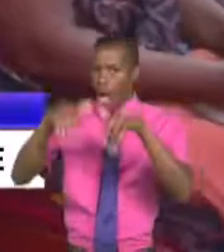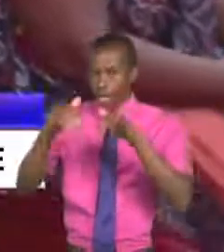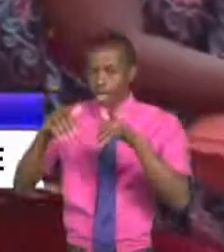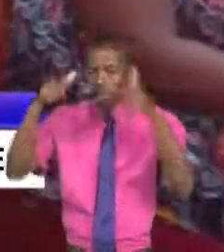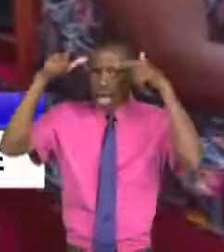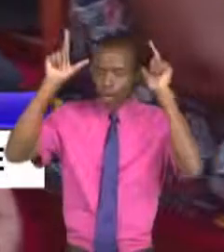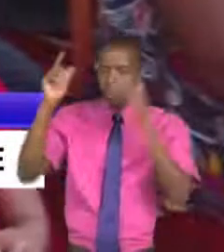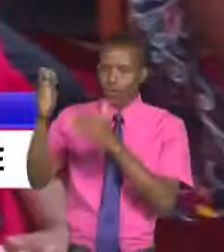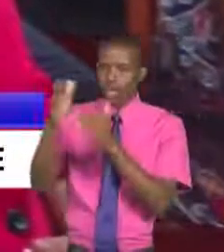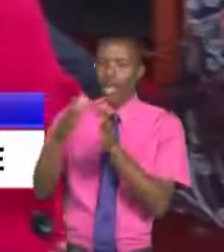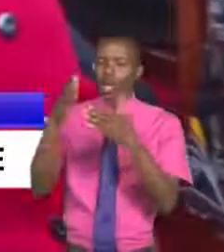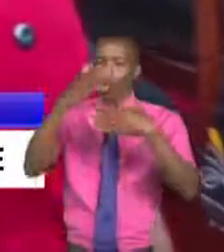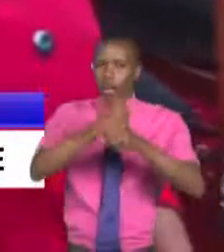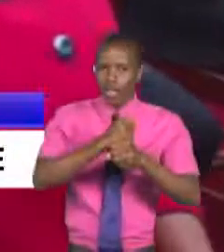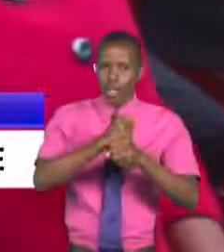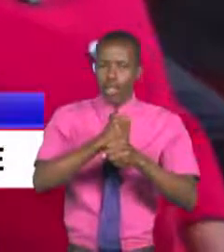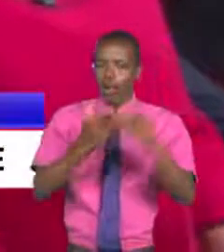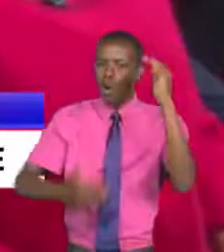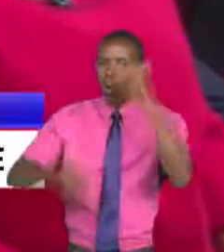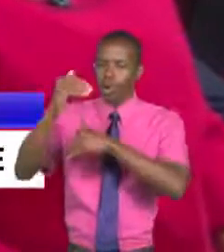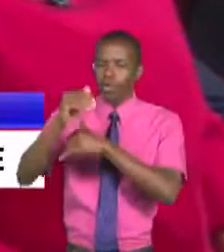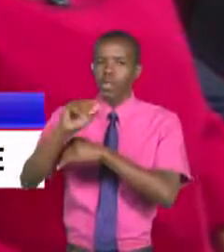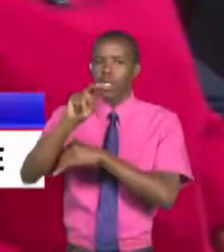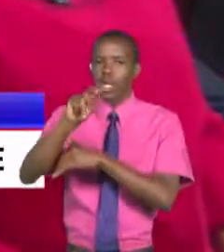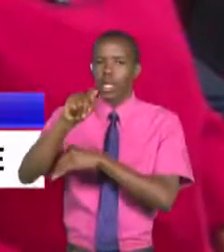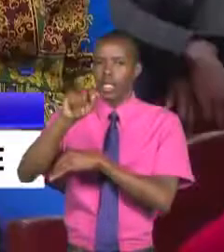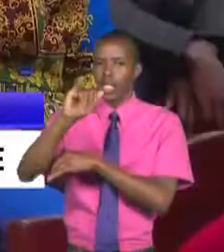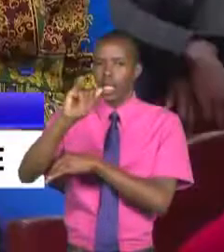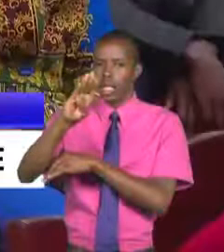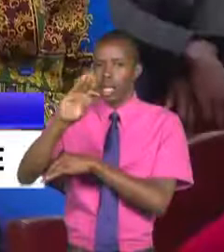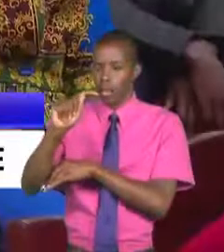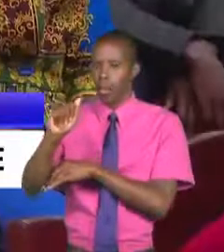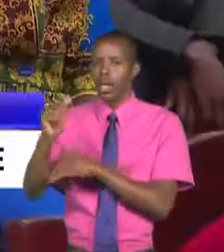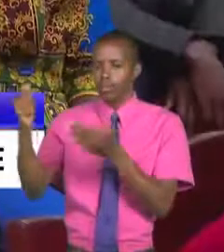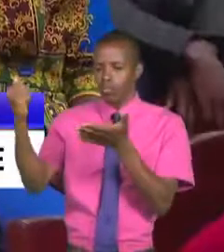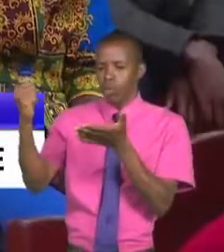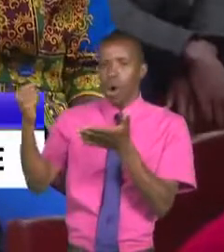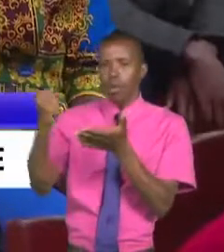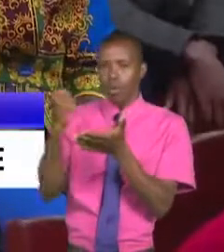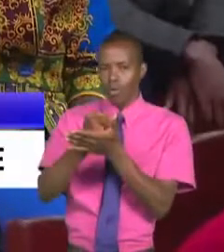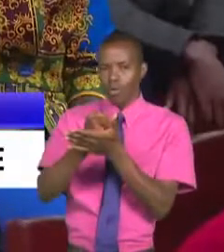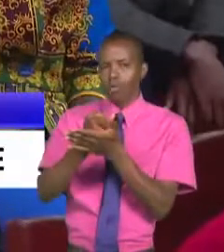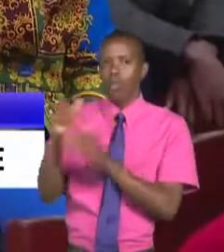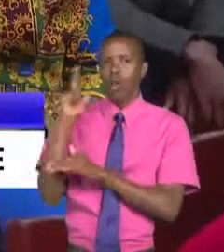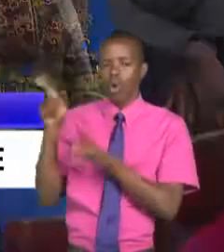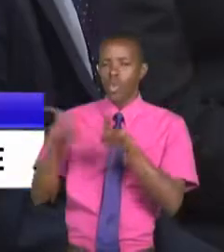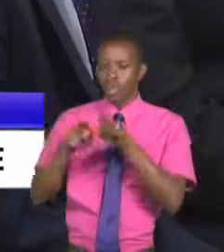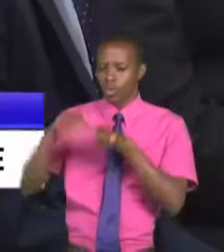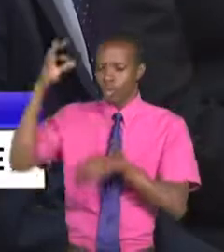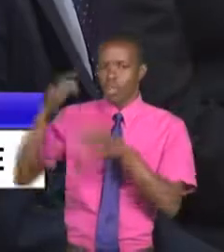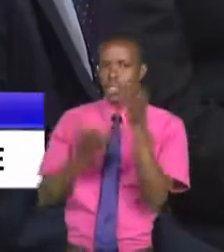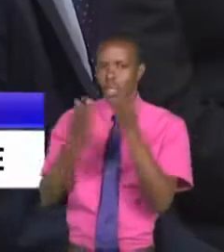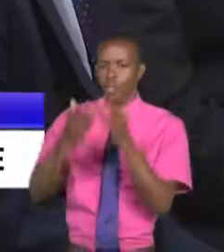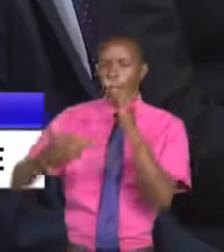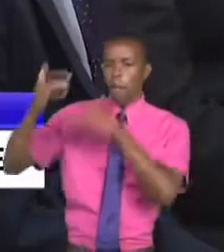Livestock, Fisheries and Cooperatives, Professor Japhet Ntiba Misheni for State's Law Office and Department of Justice, former University of